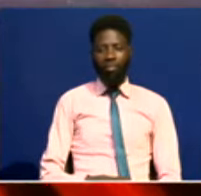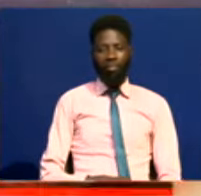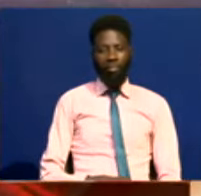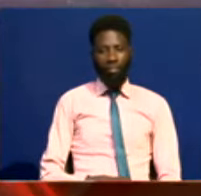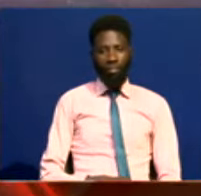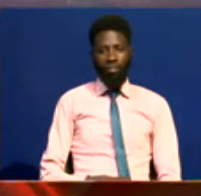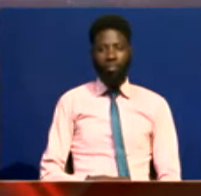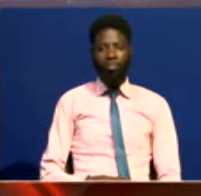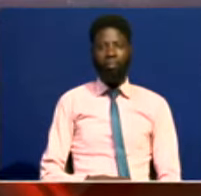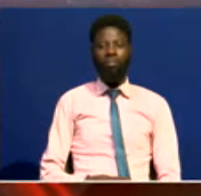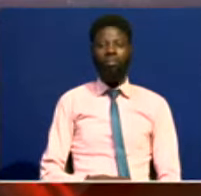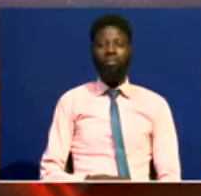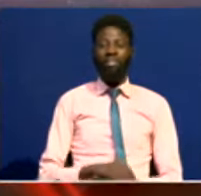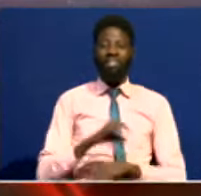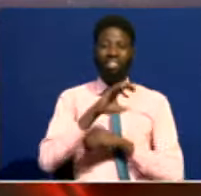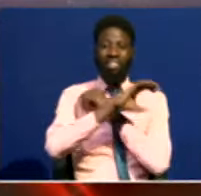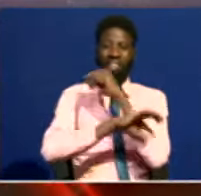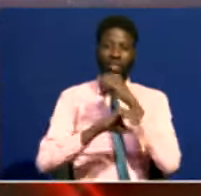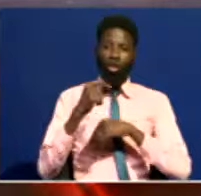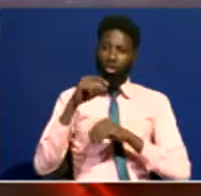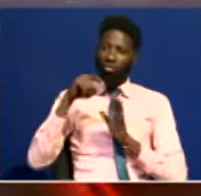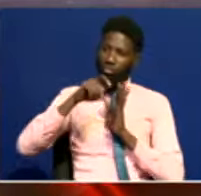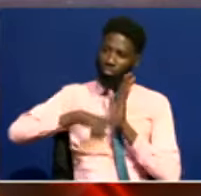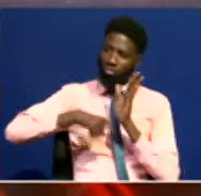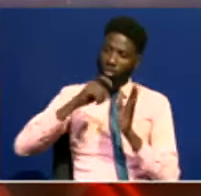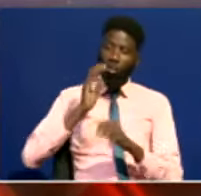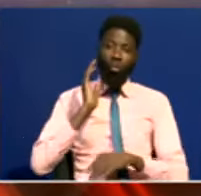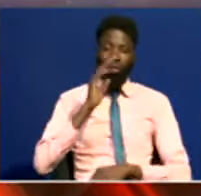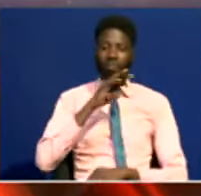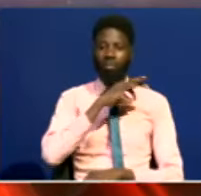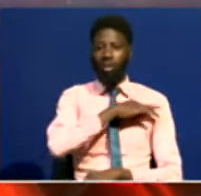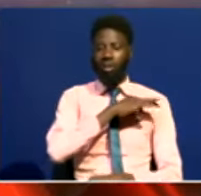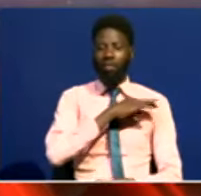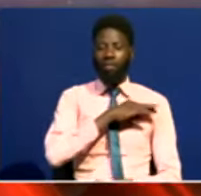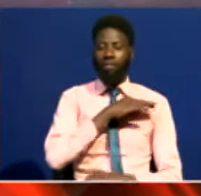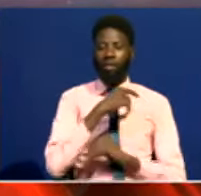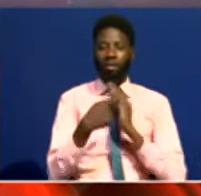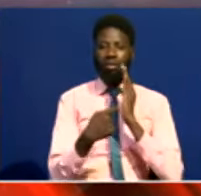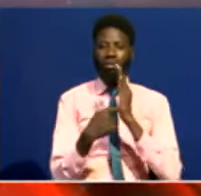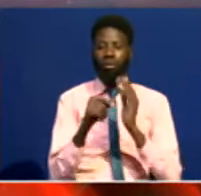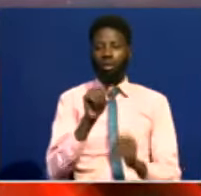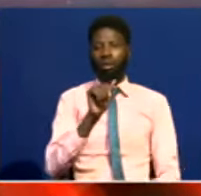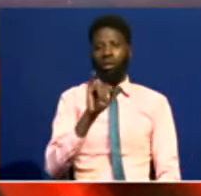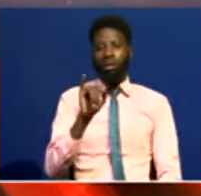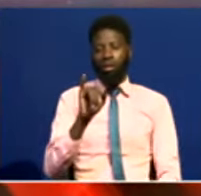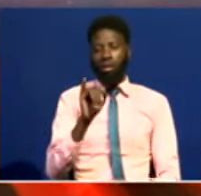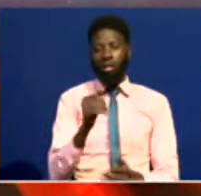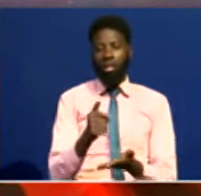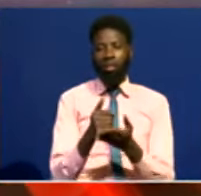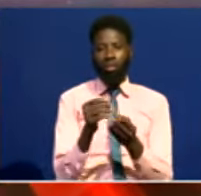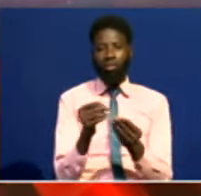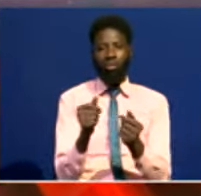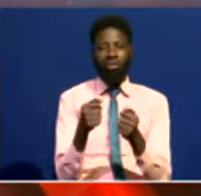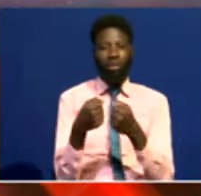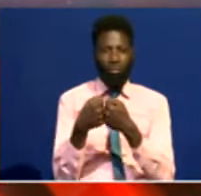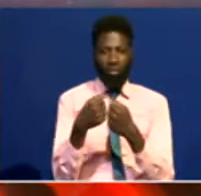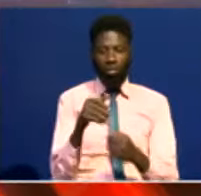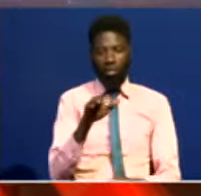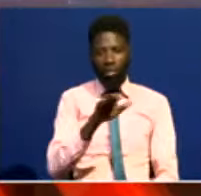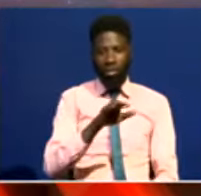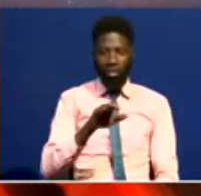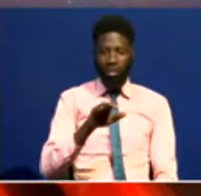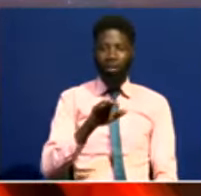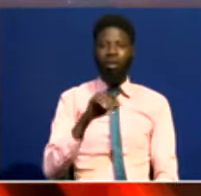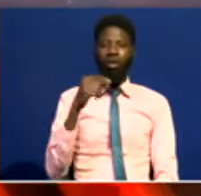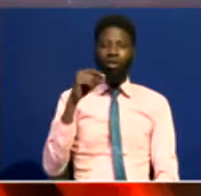And gold mining countries are set to benefit from artificial intelligence technology to address challenges in the gold mining sector.